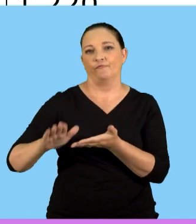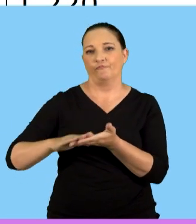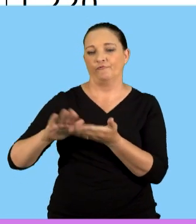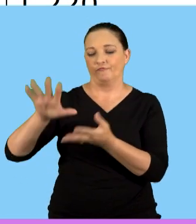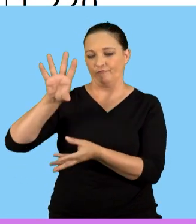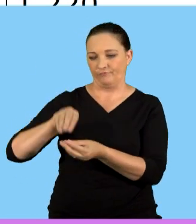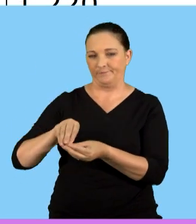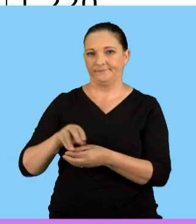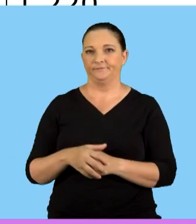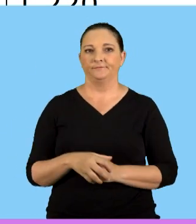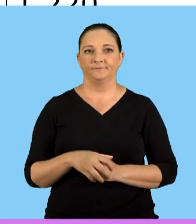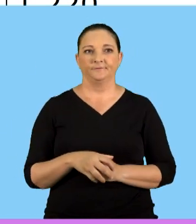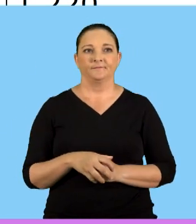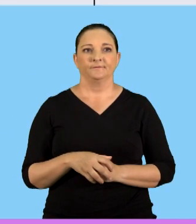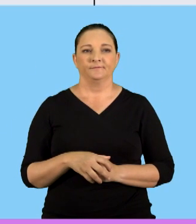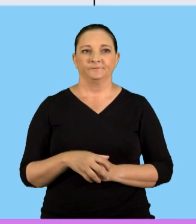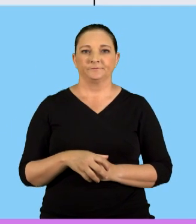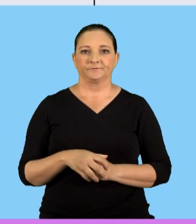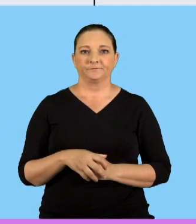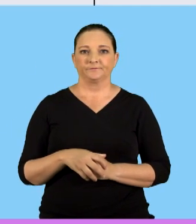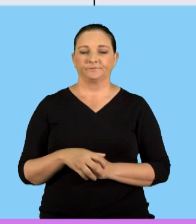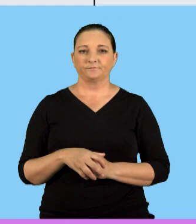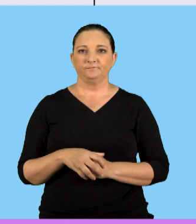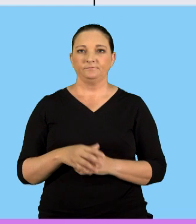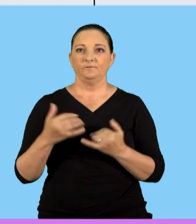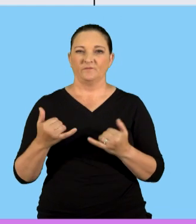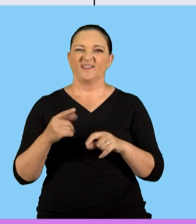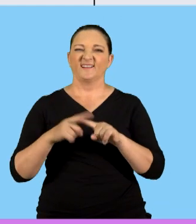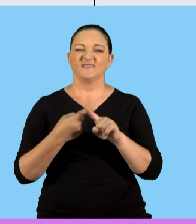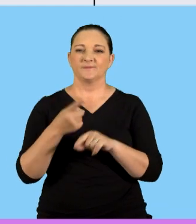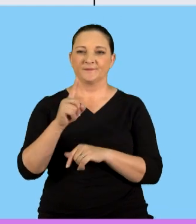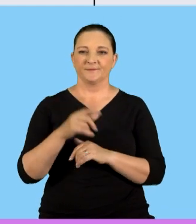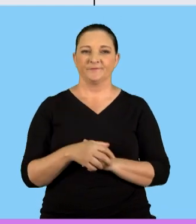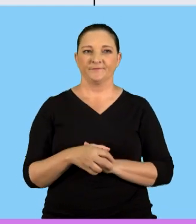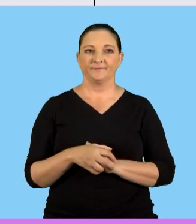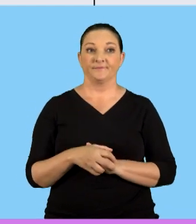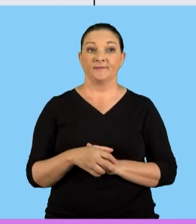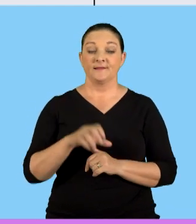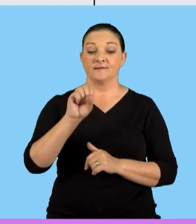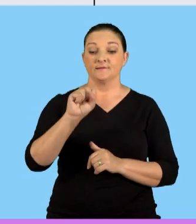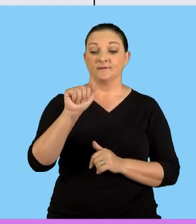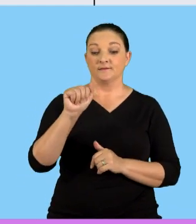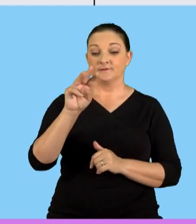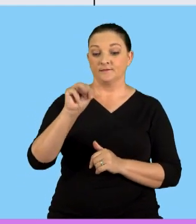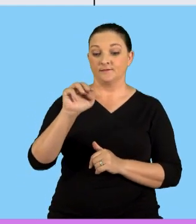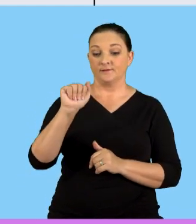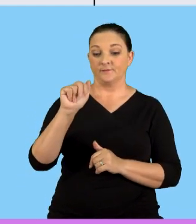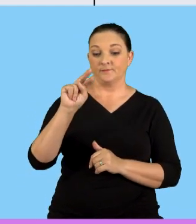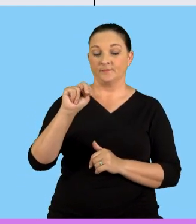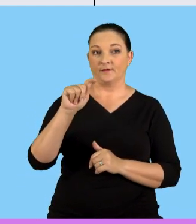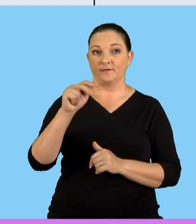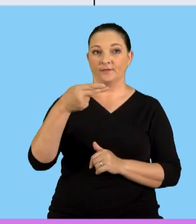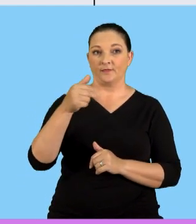running total. Let's look at the next one. All right, let's do this example. Samantha, a